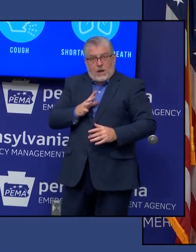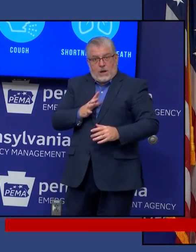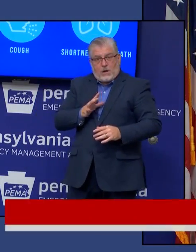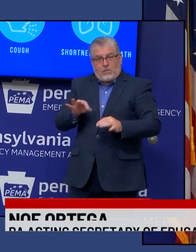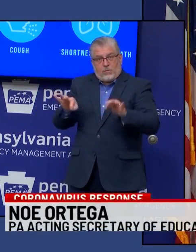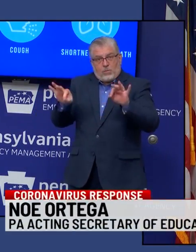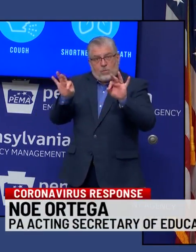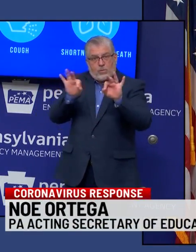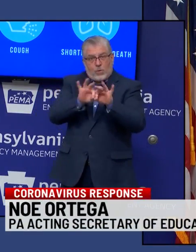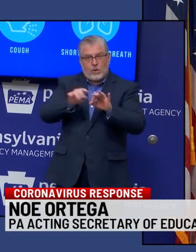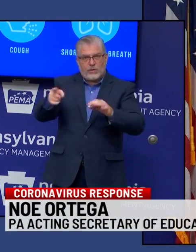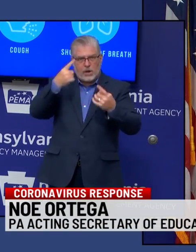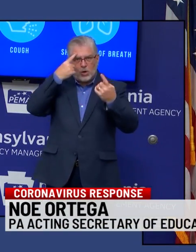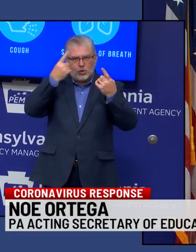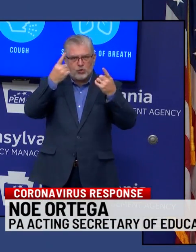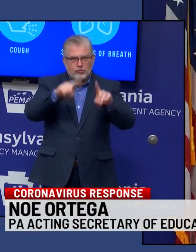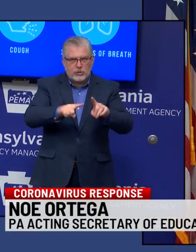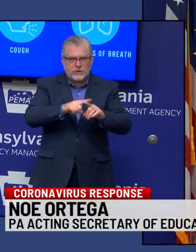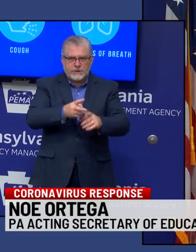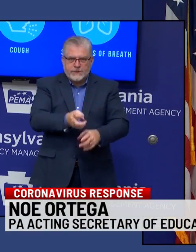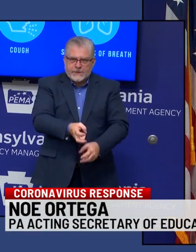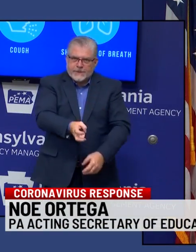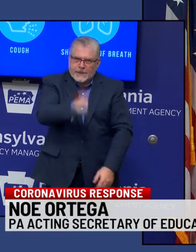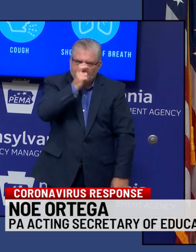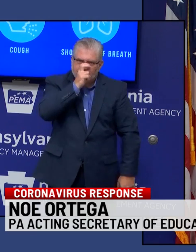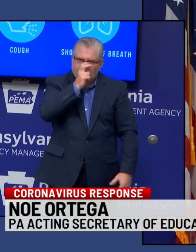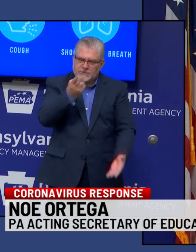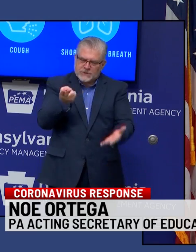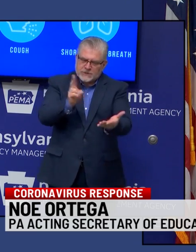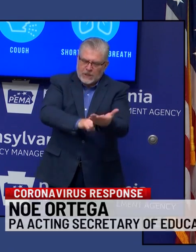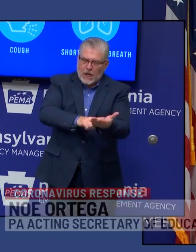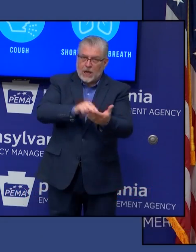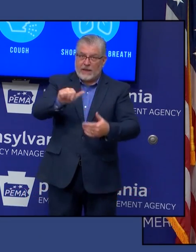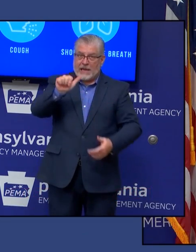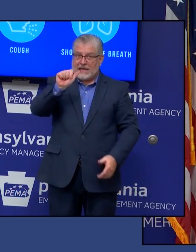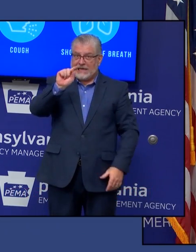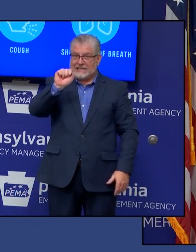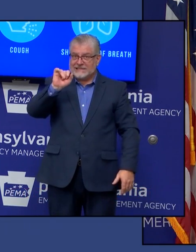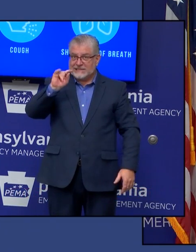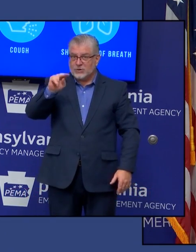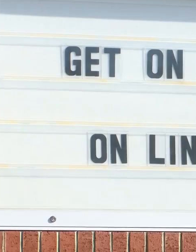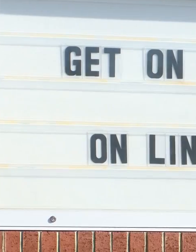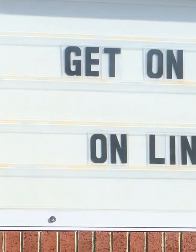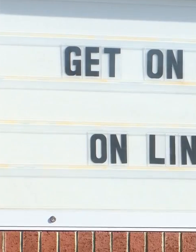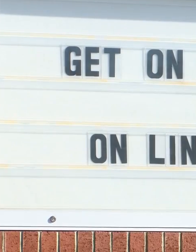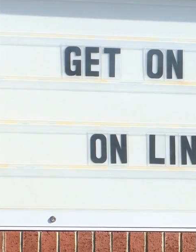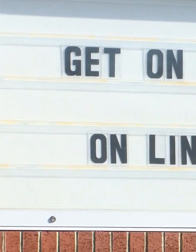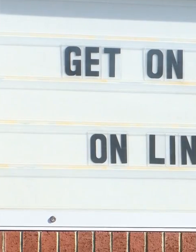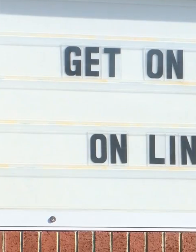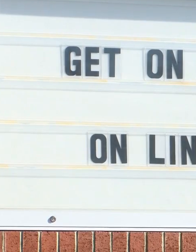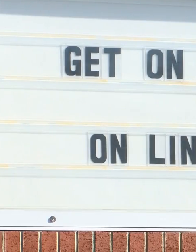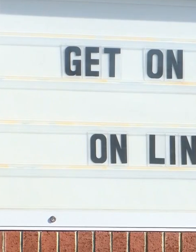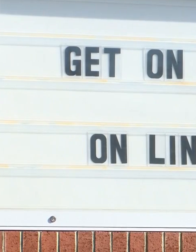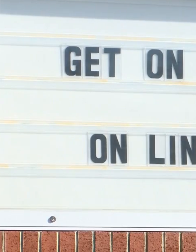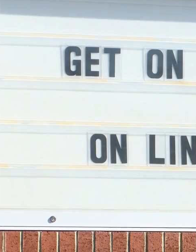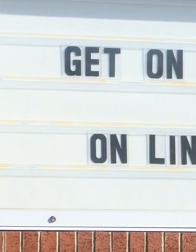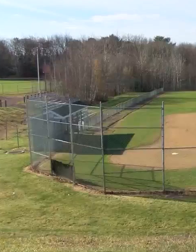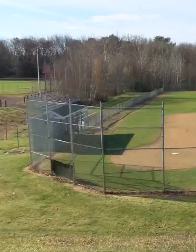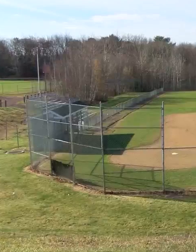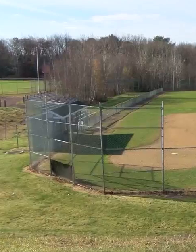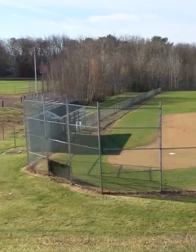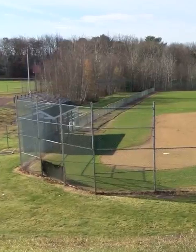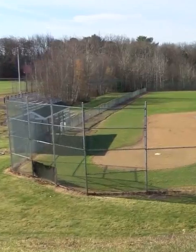double down through this attestation form to adhere to the mitigation strategy as it relates to face covering. If they don't, they'll have to go fully